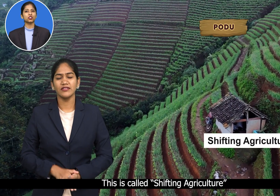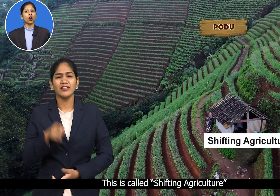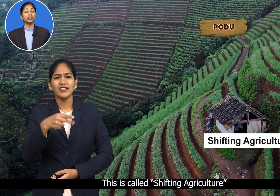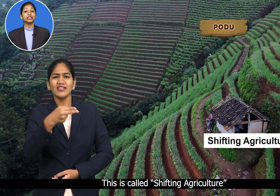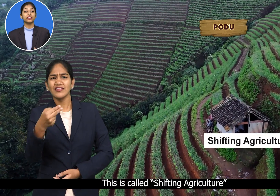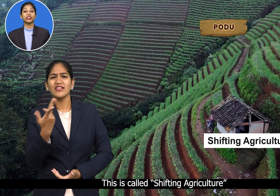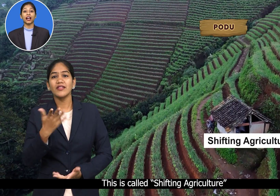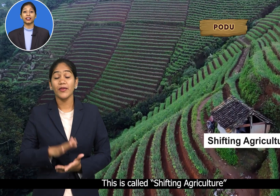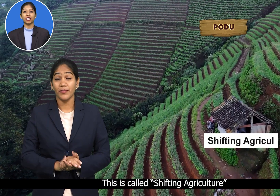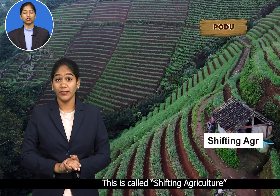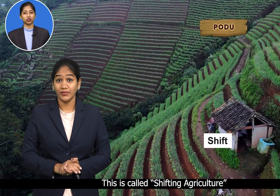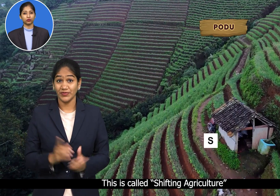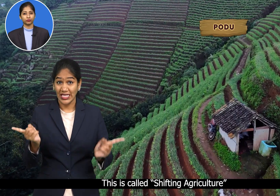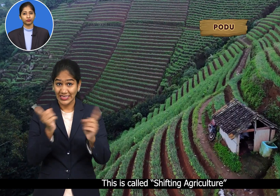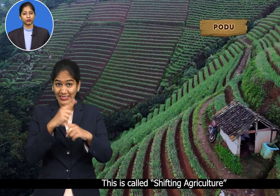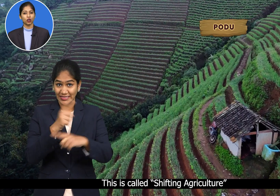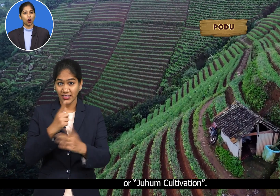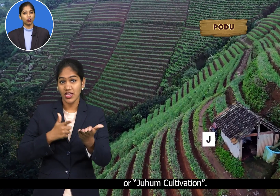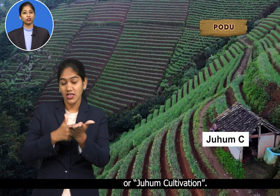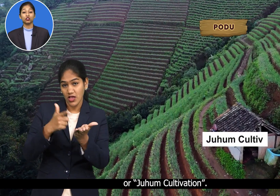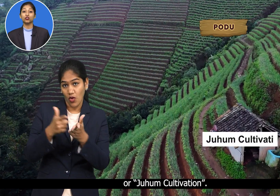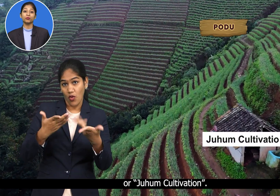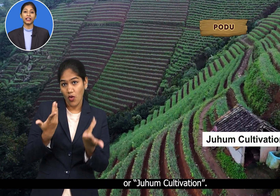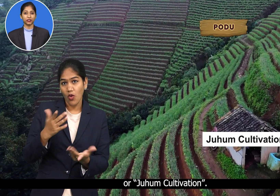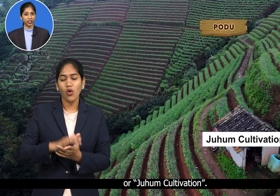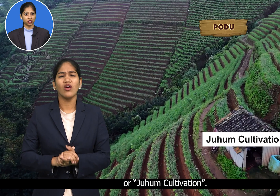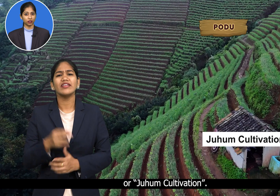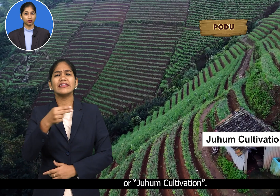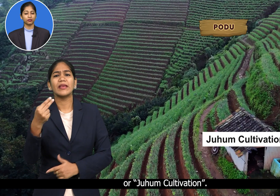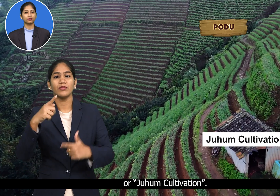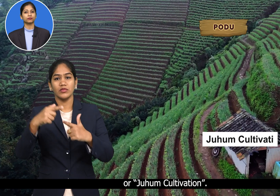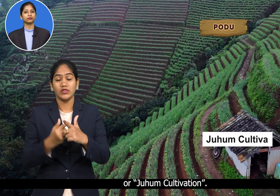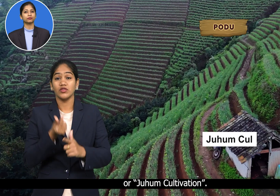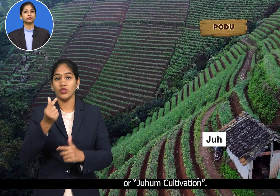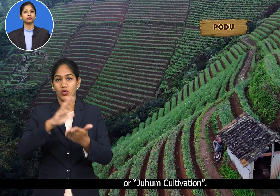This is called shifting agriculture or Zoom cultivation.